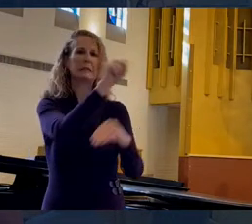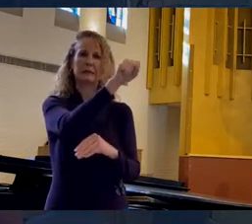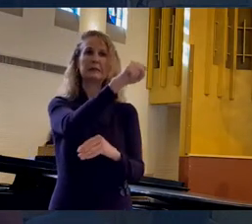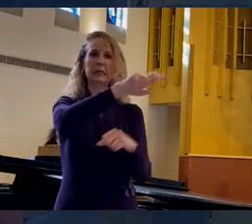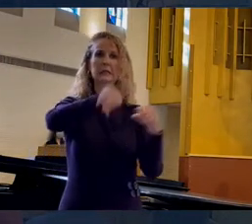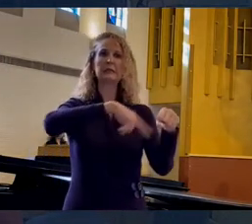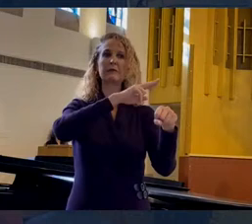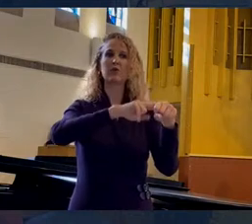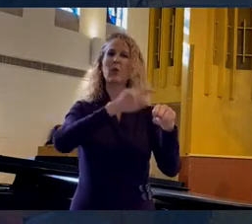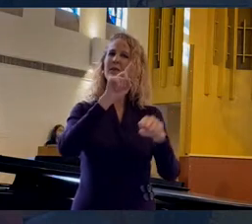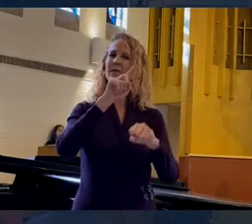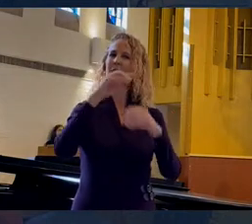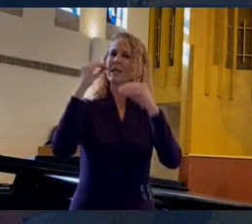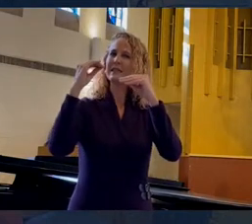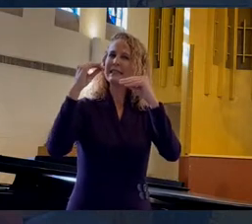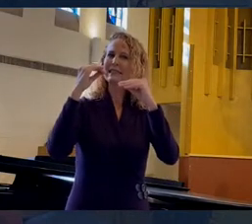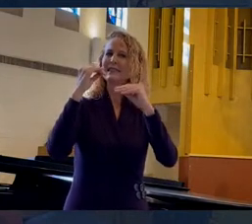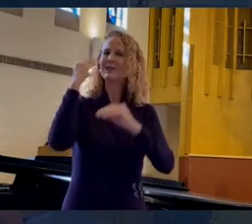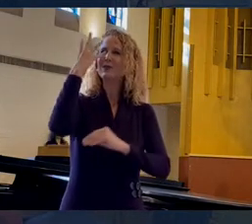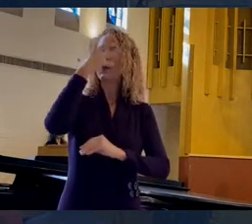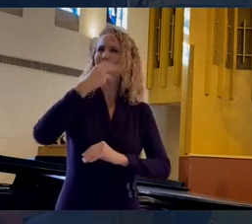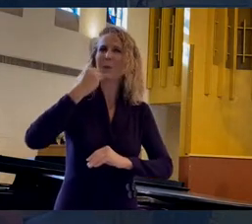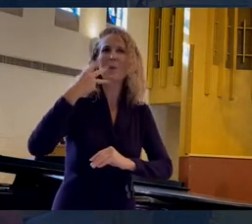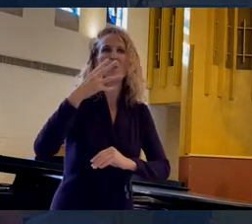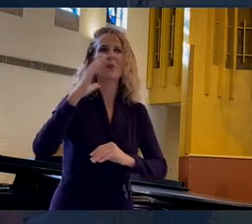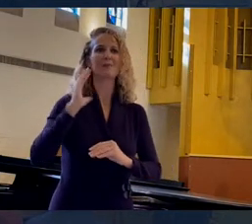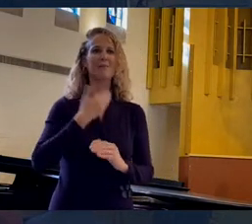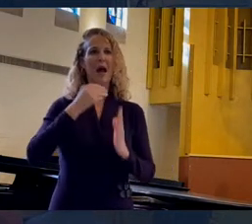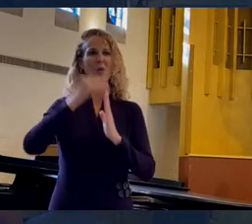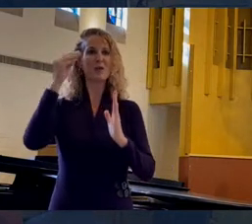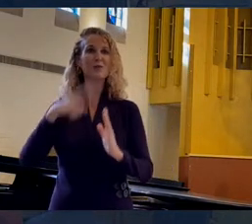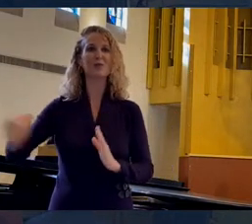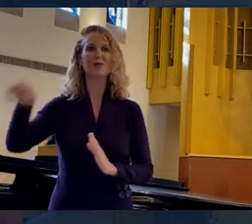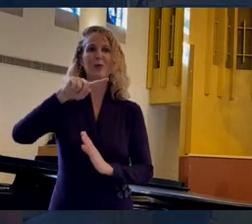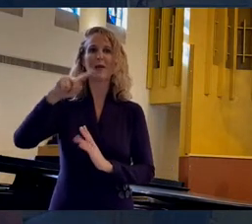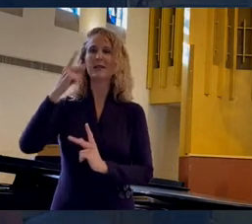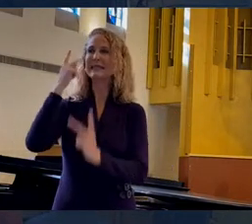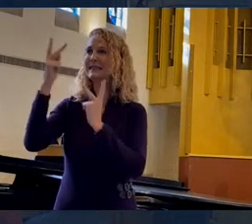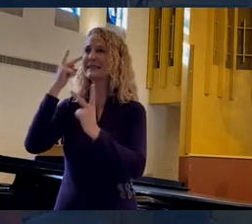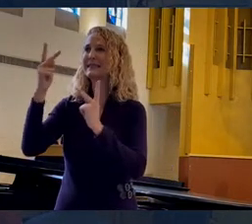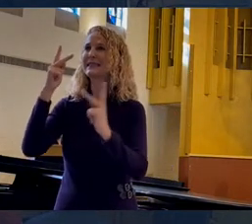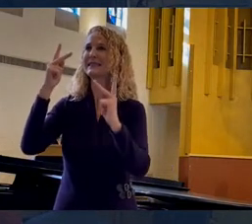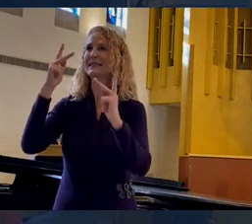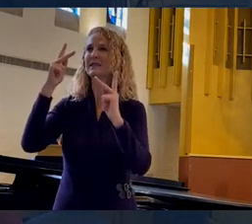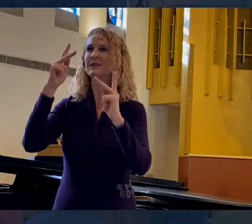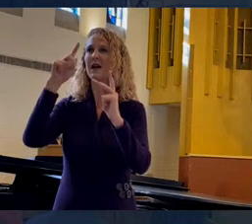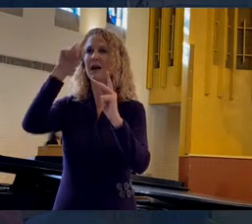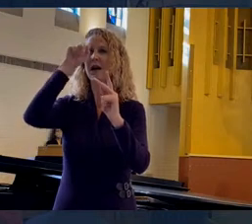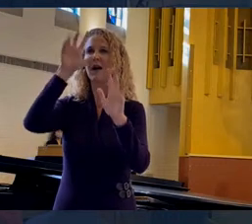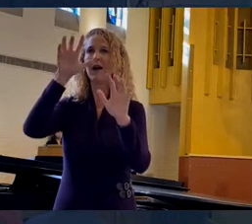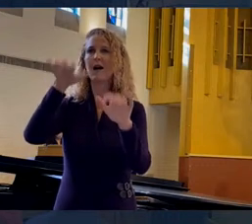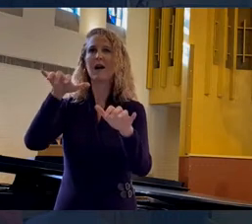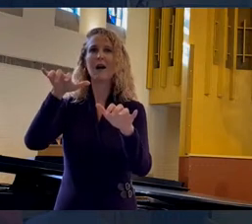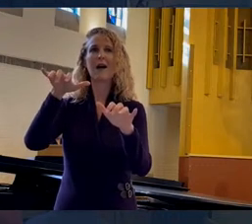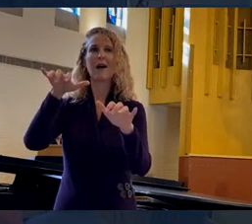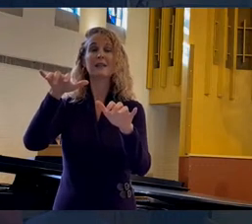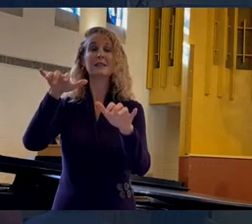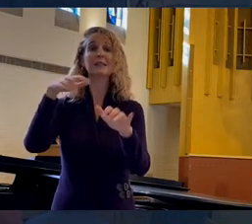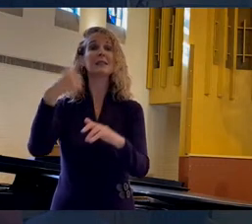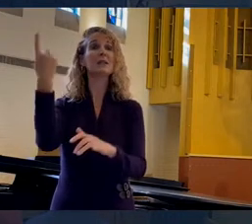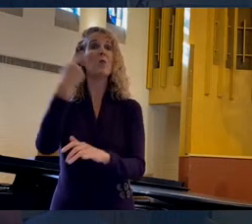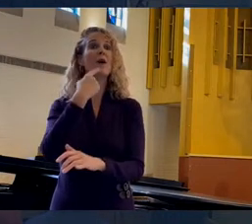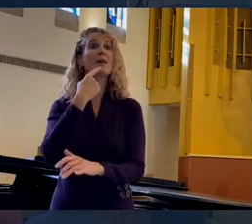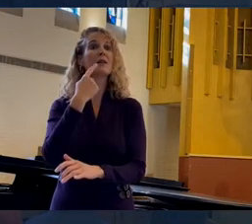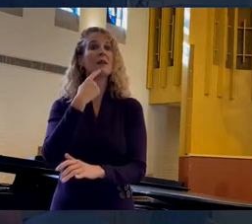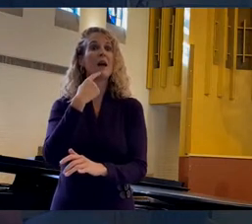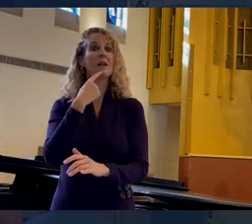sure, to teach beauty, to have our students be in awe, and to teach them how beautiful it is when someone